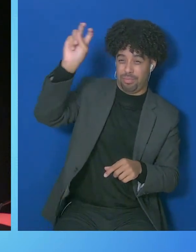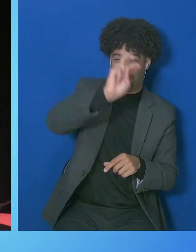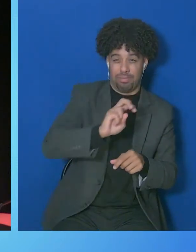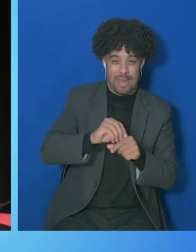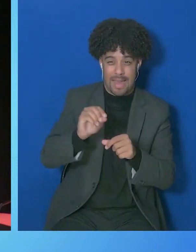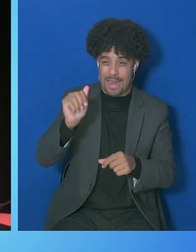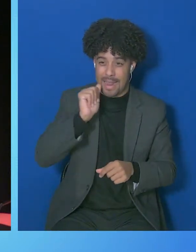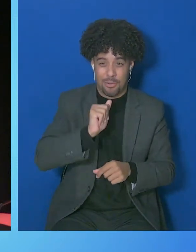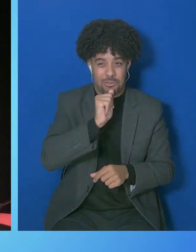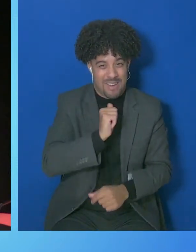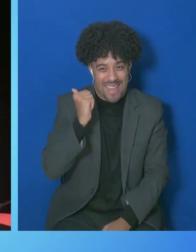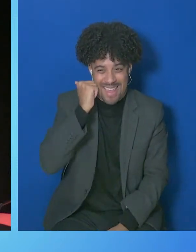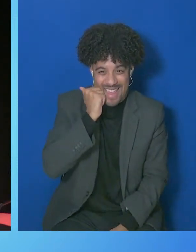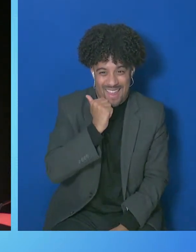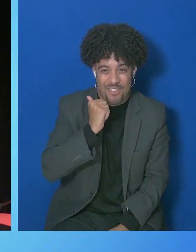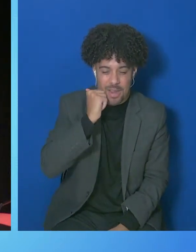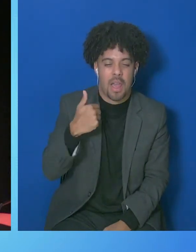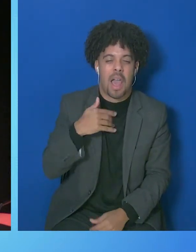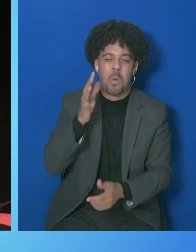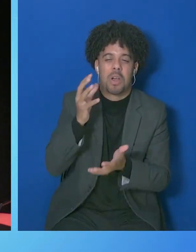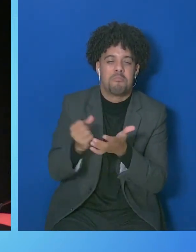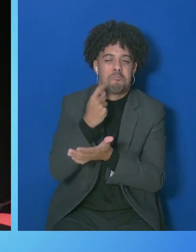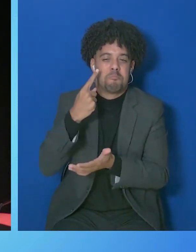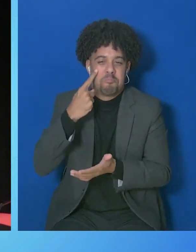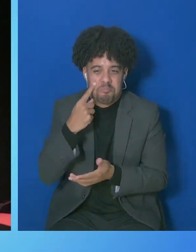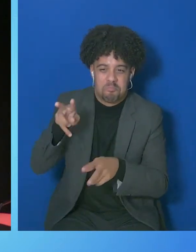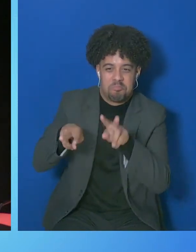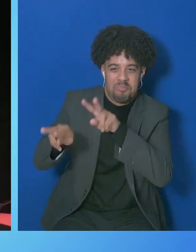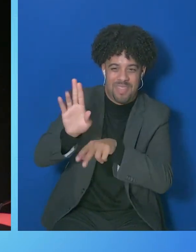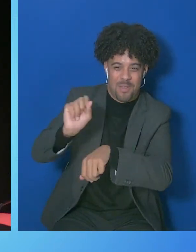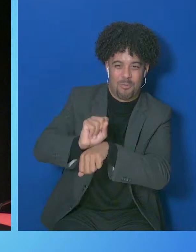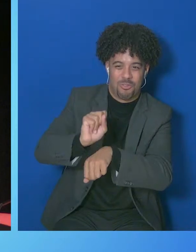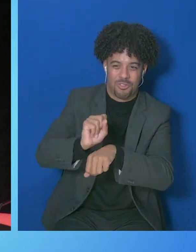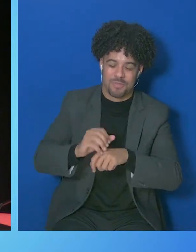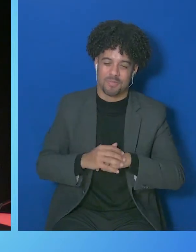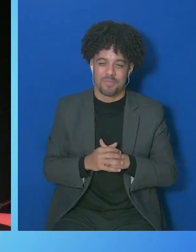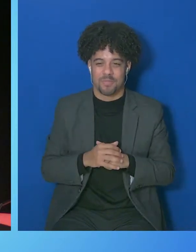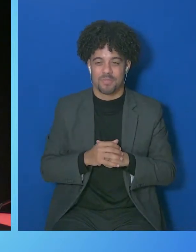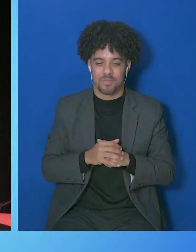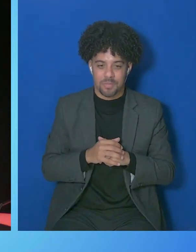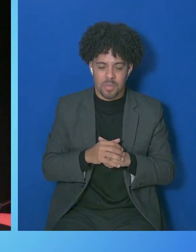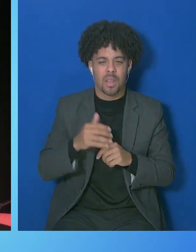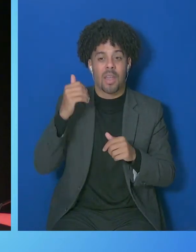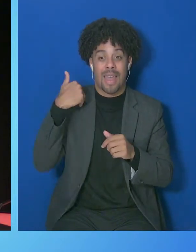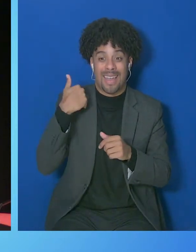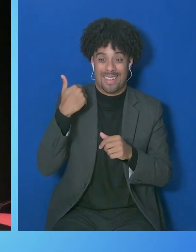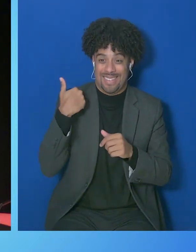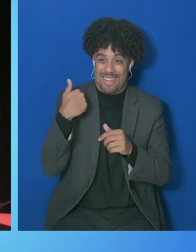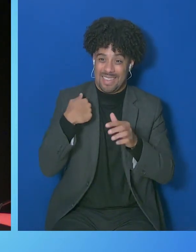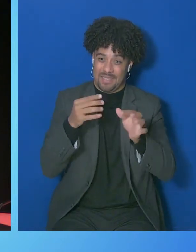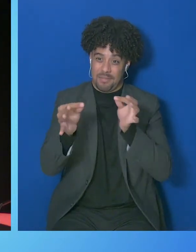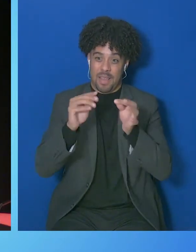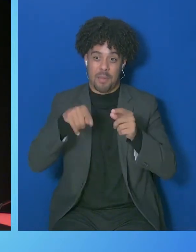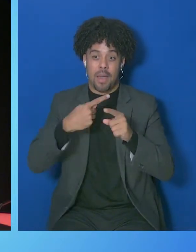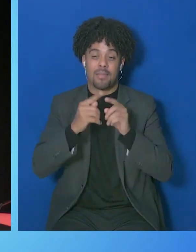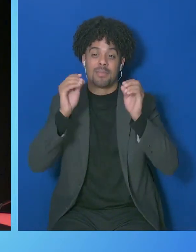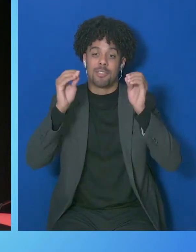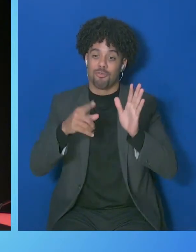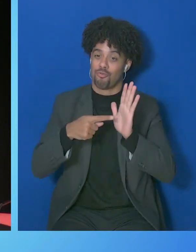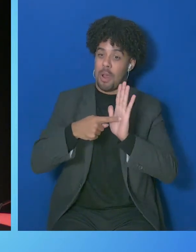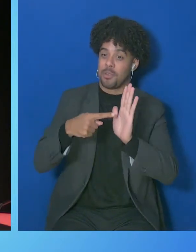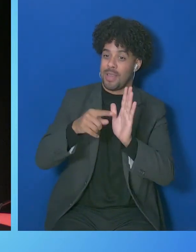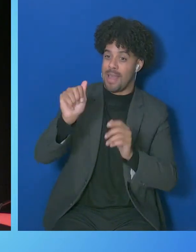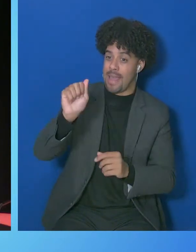In staying with the theme of how our teachers represent ASDB and the profession with absolute dignity, I do want to take some time